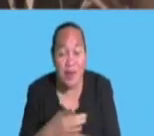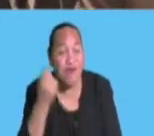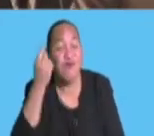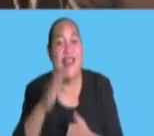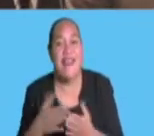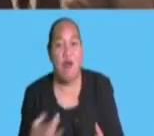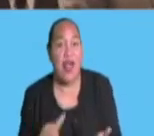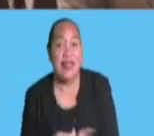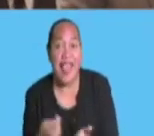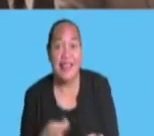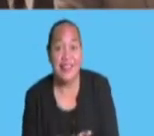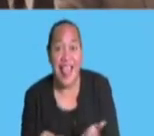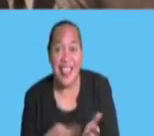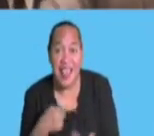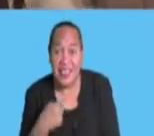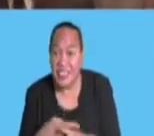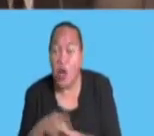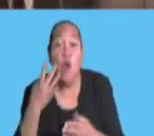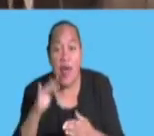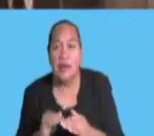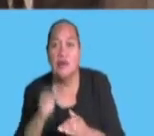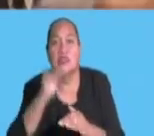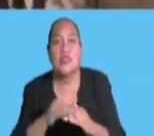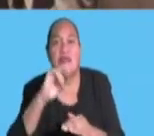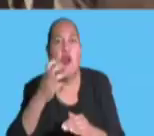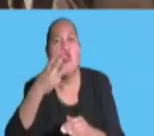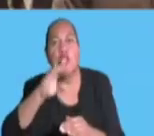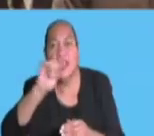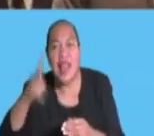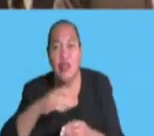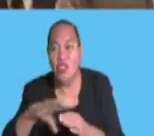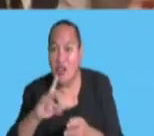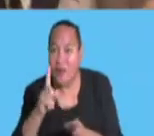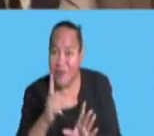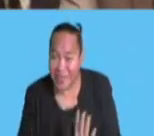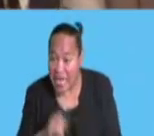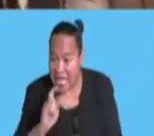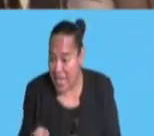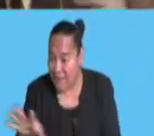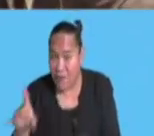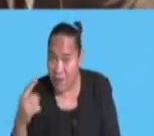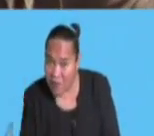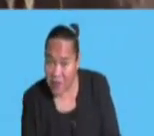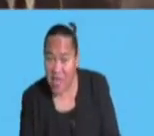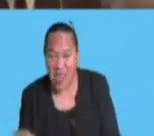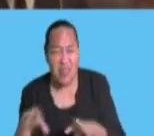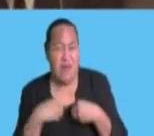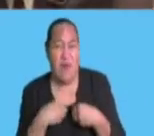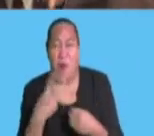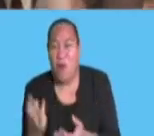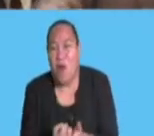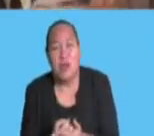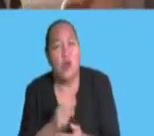their taxation rates, the taxation threshold has gone up to $30,000. So if she's getting $10,000 or $12,000 or $15,000 or $18,000